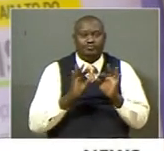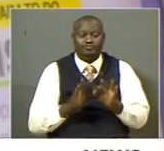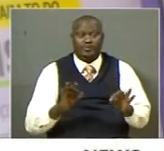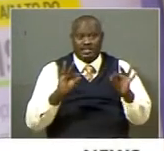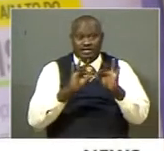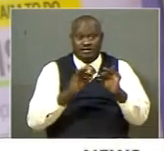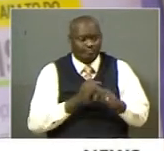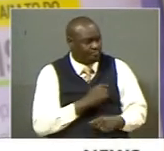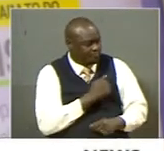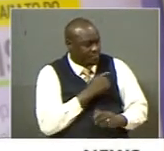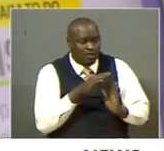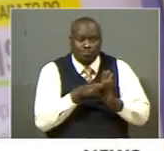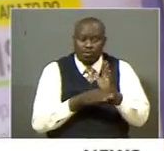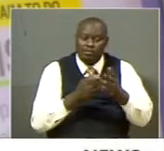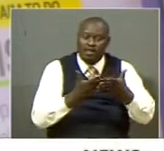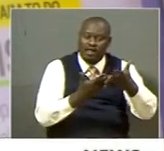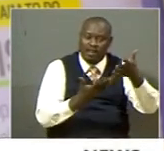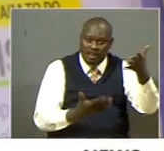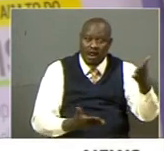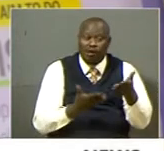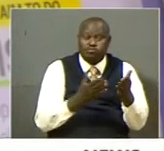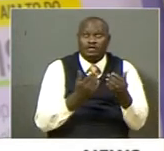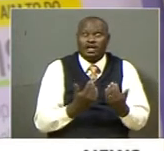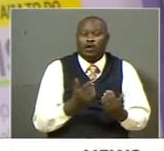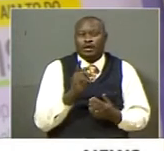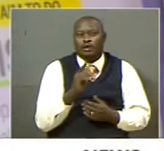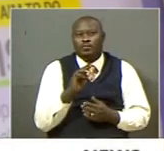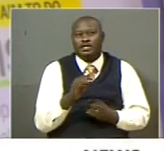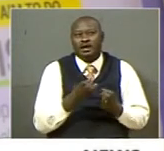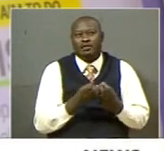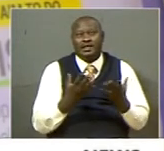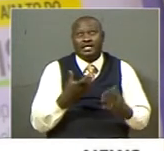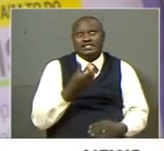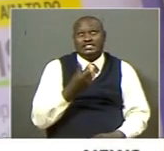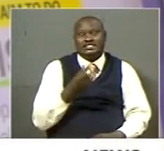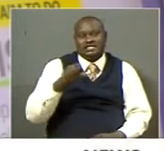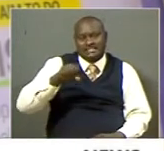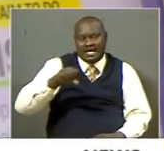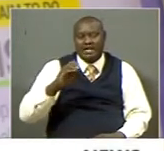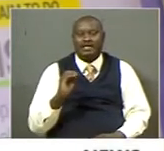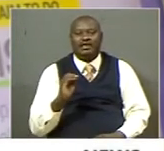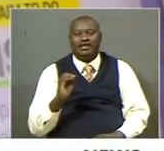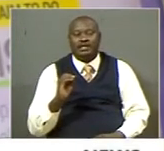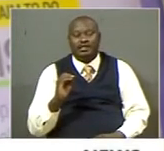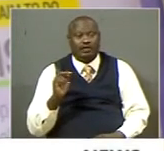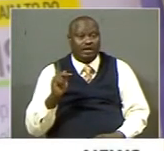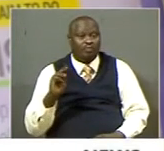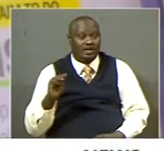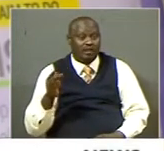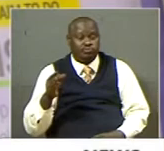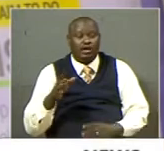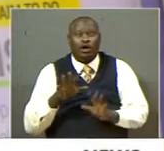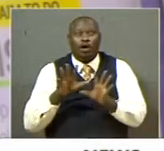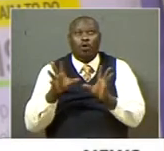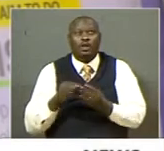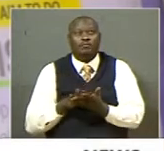activities, as we mentioned, the kilometers right now we are estimating about 693 kilometers. The total cost comes